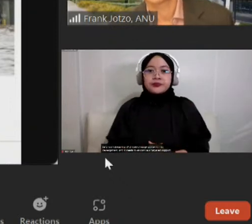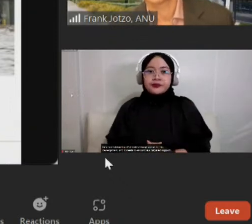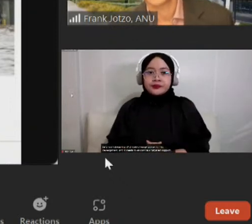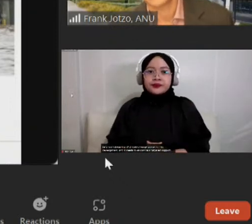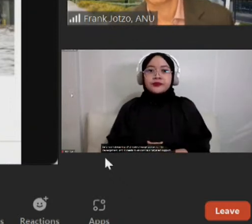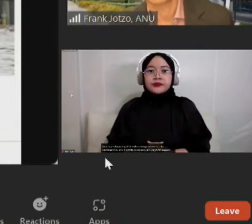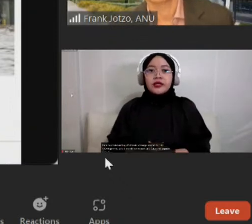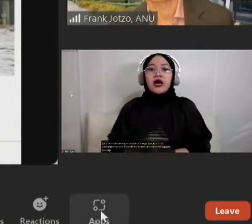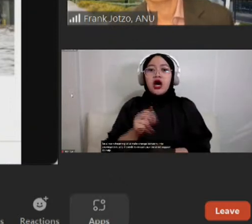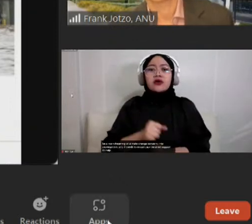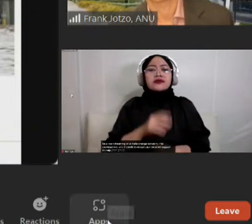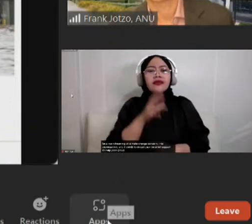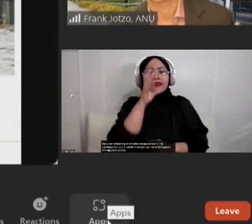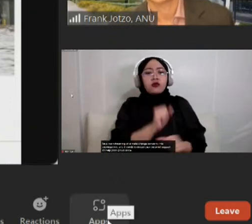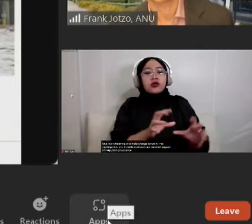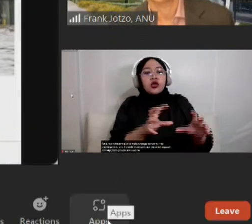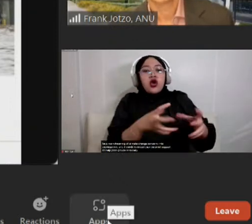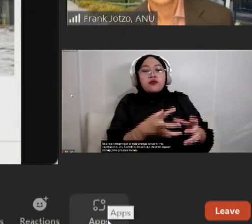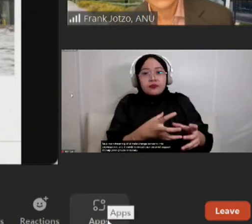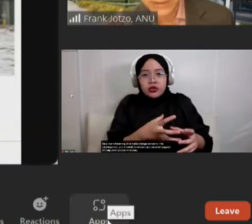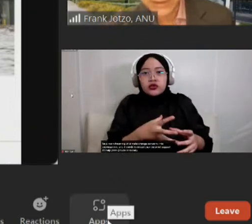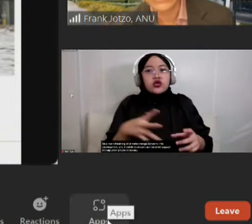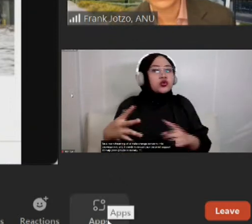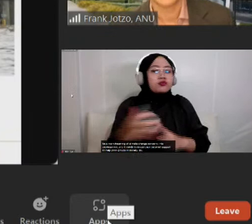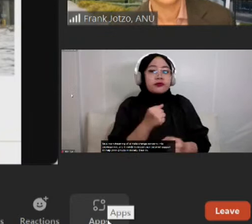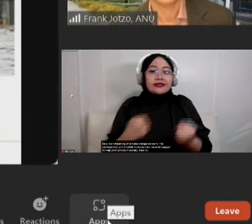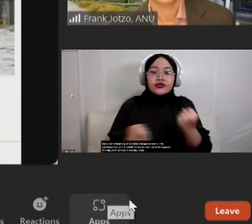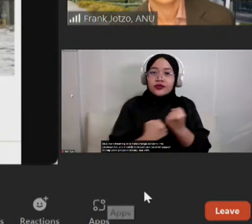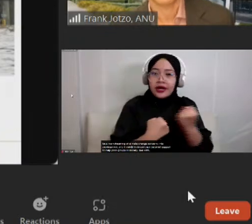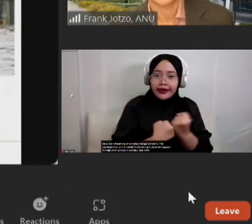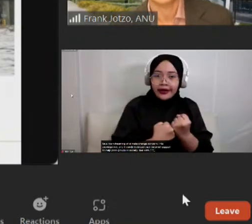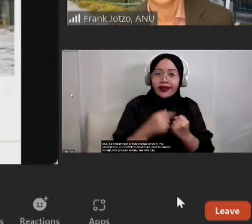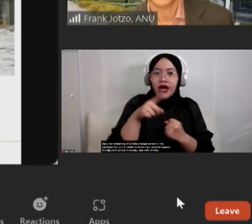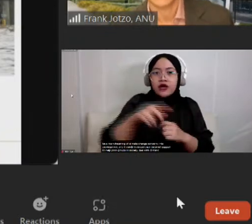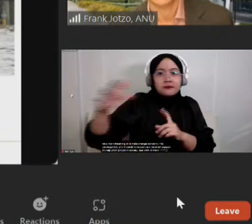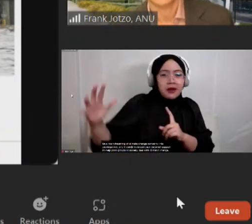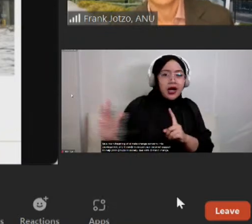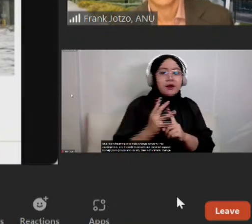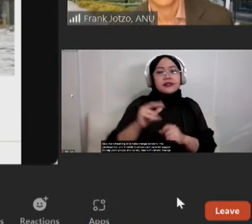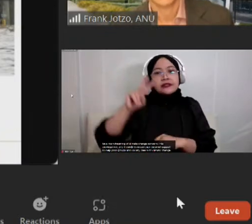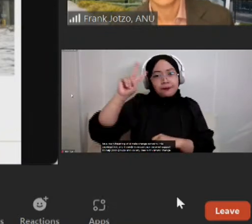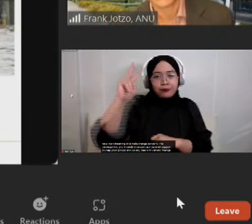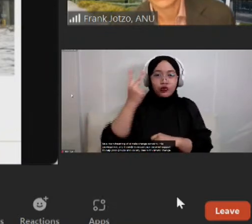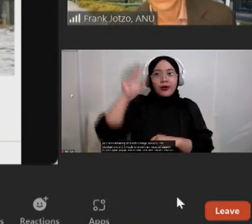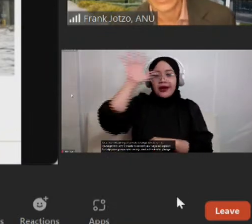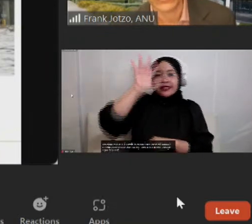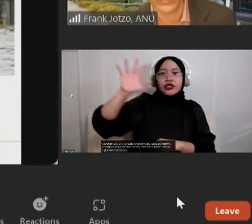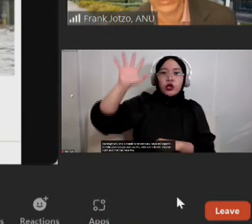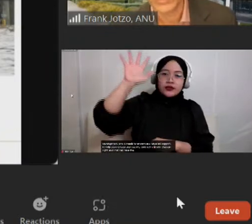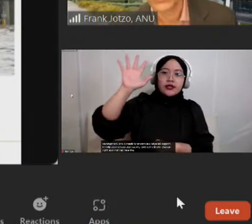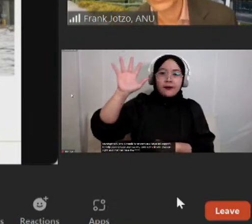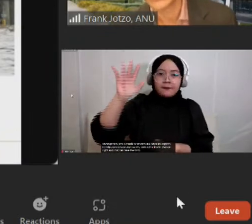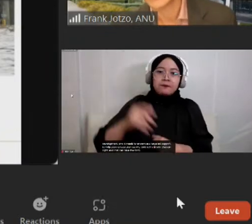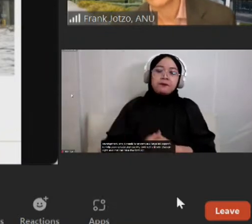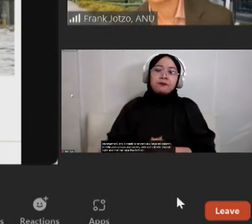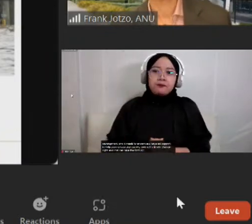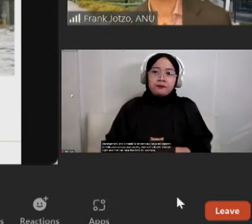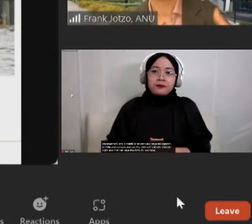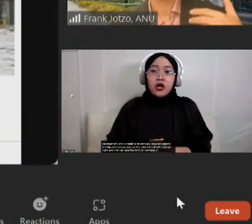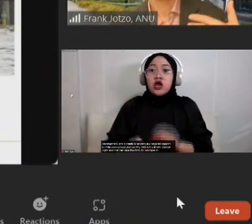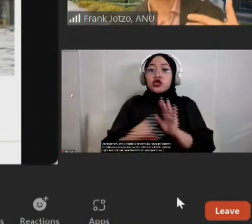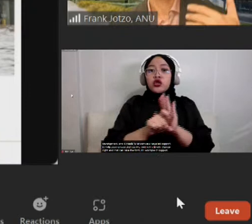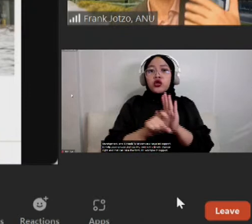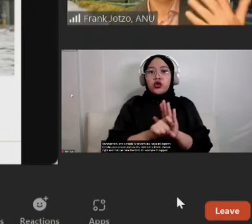support to help poor groups in society deal with climatic change, right? And that can take the form, for example,